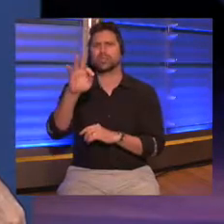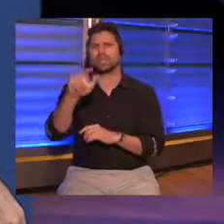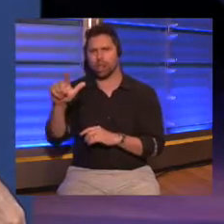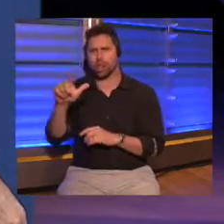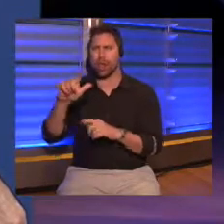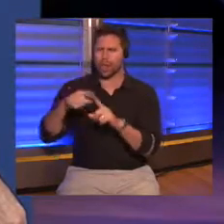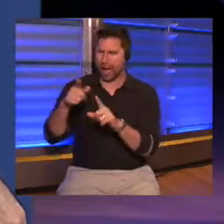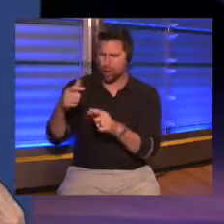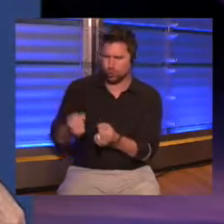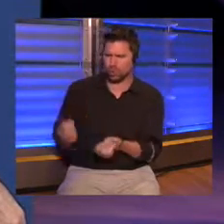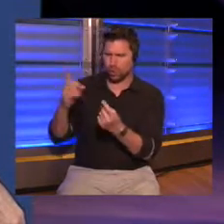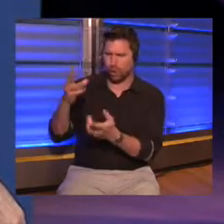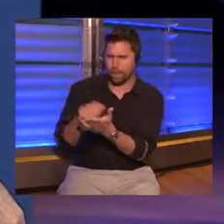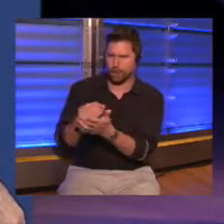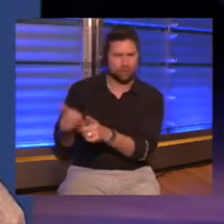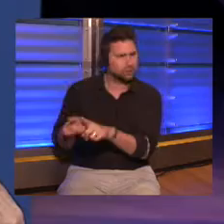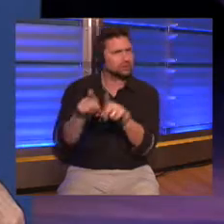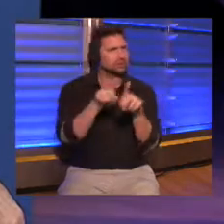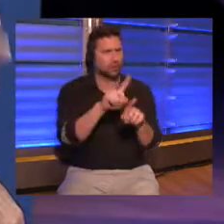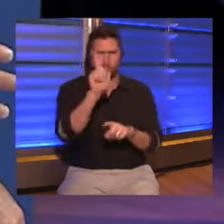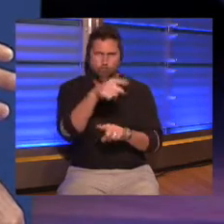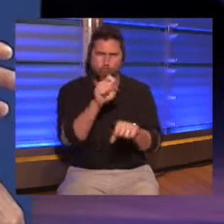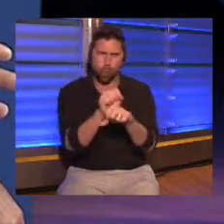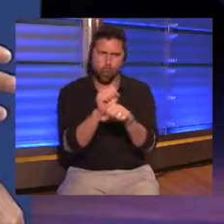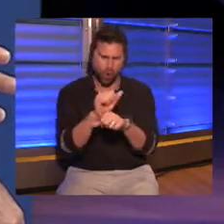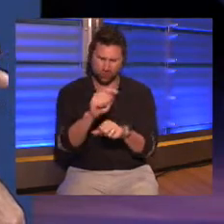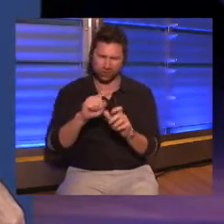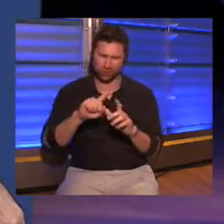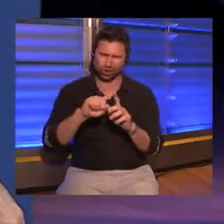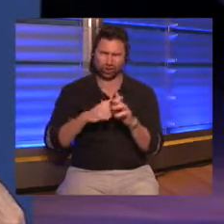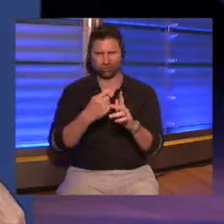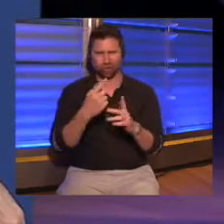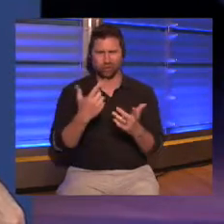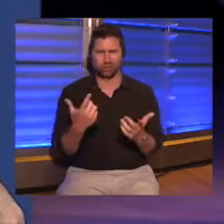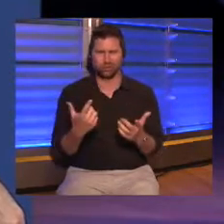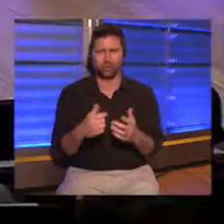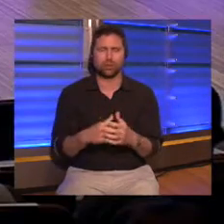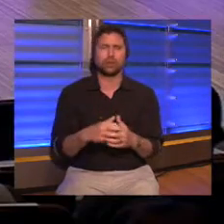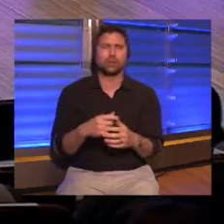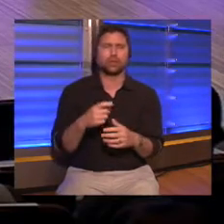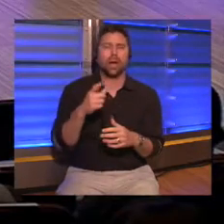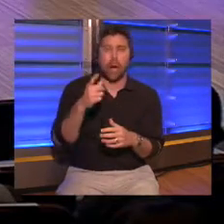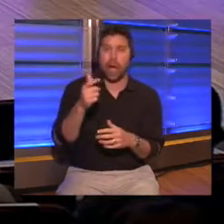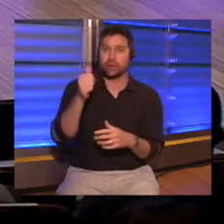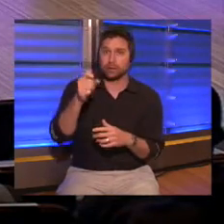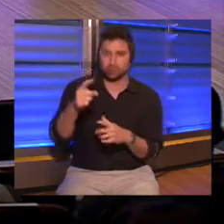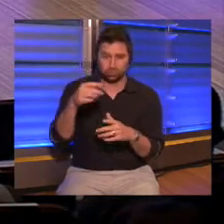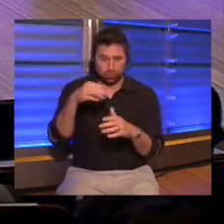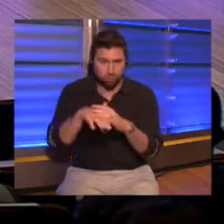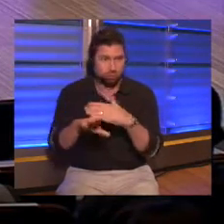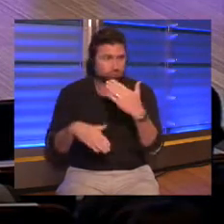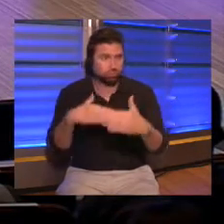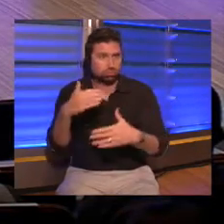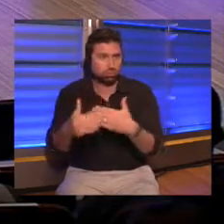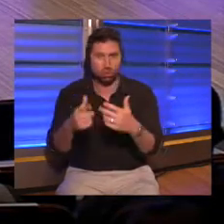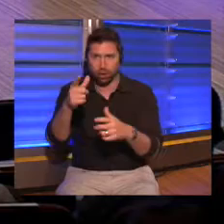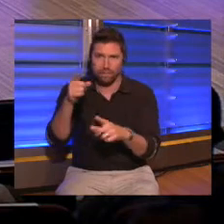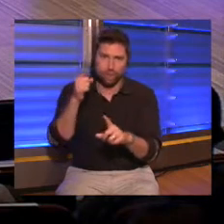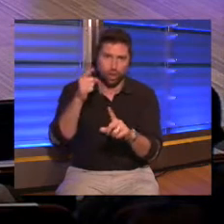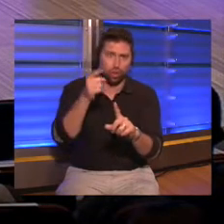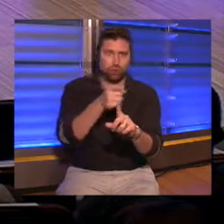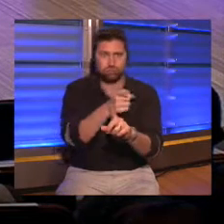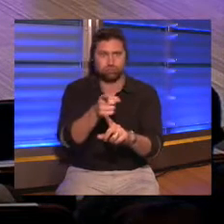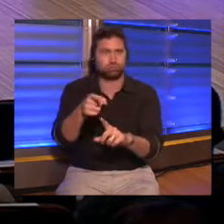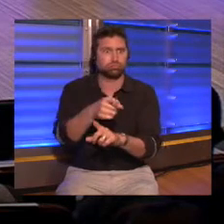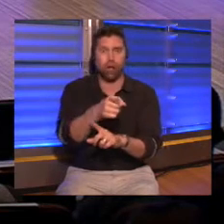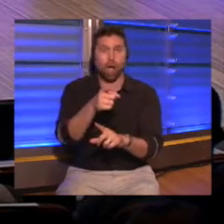your money. It's the same thing about who you go and work for at Starters, right? I think as you get into it and you get further down the path and you are at a